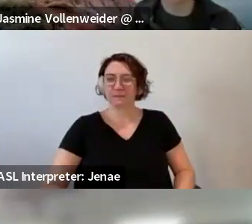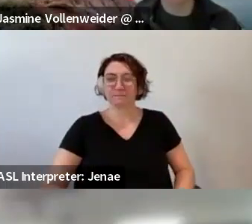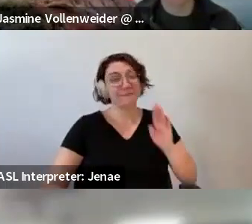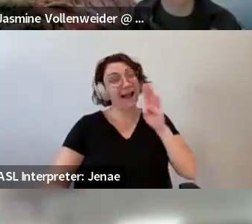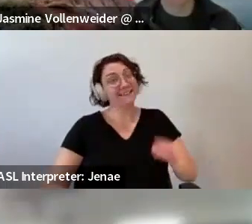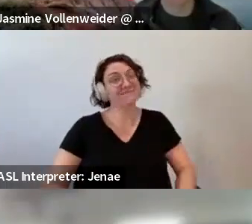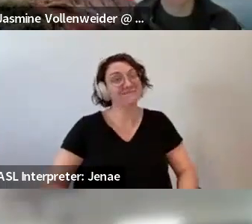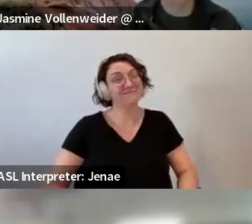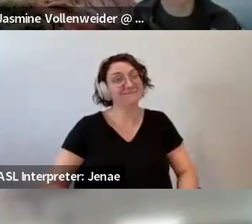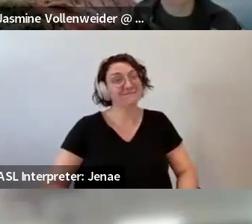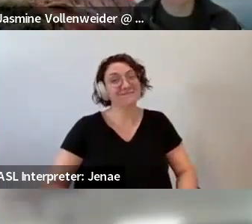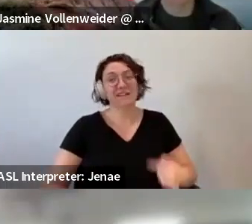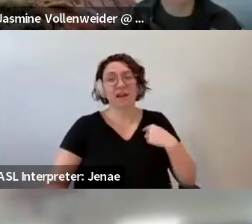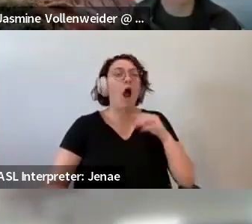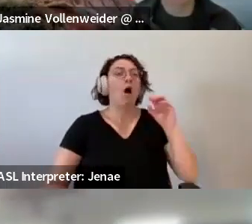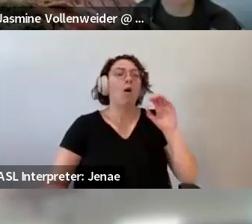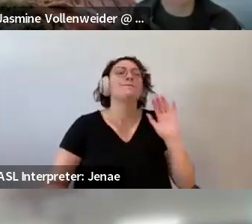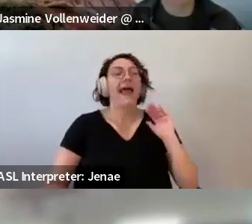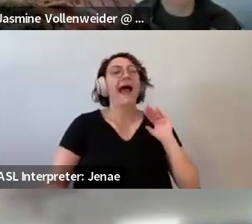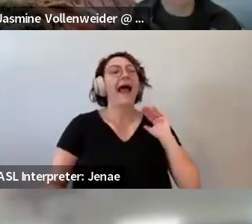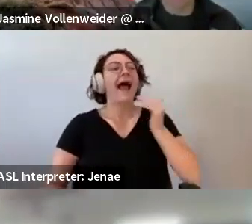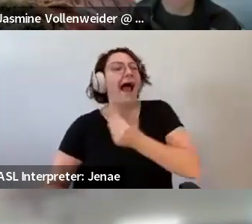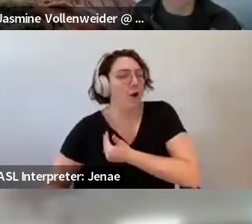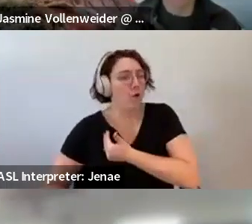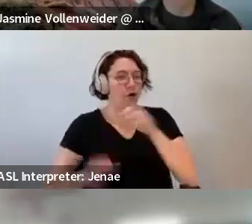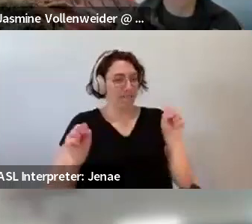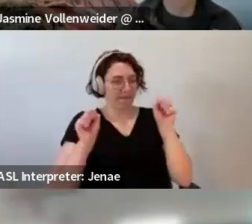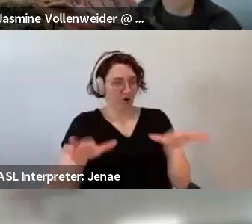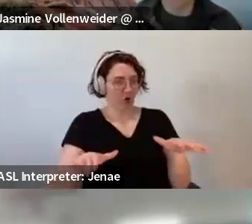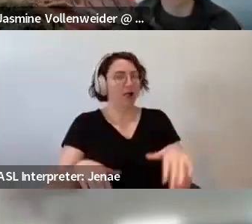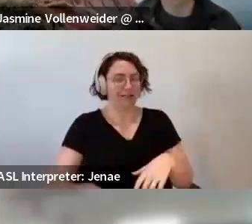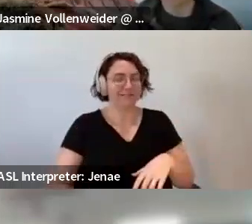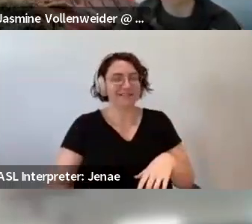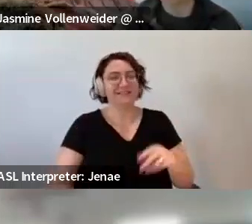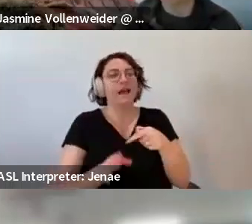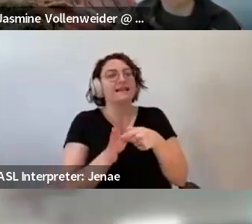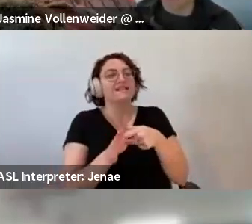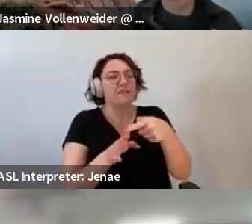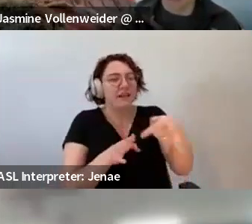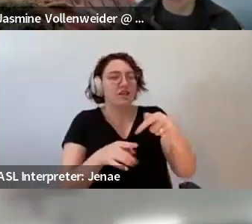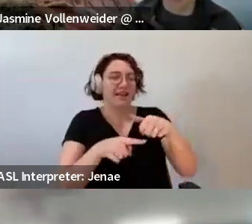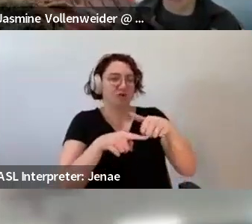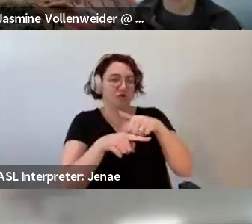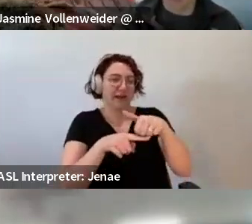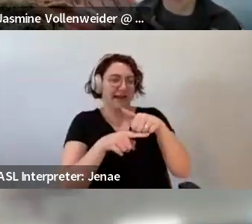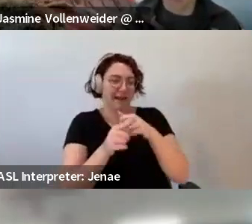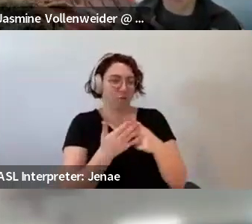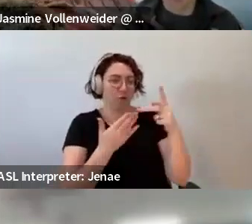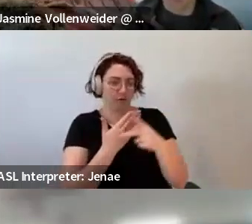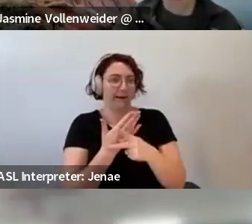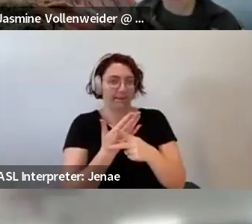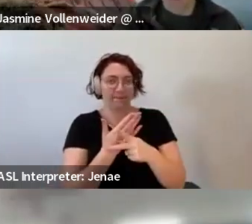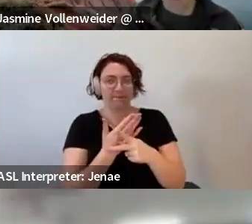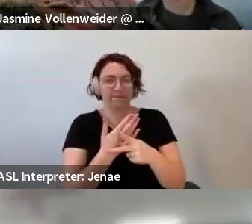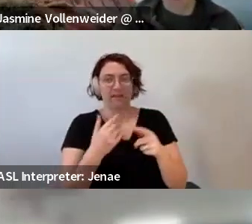Hi, we're Our Miracles. We are specialized digitalized training program. I'm actually